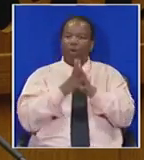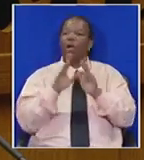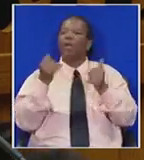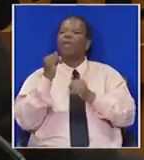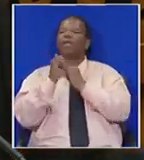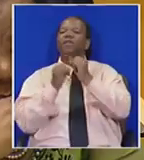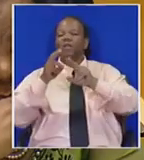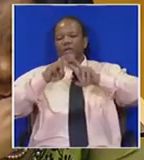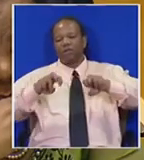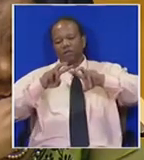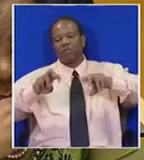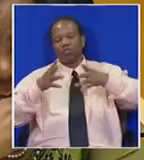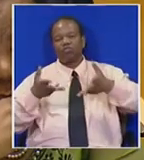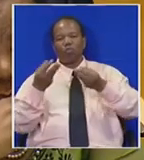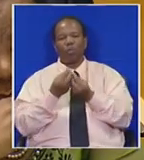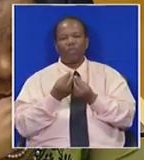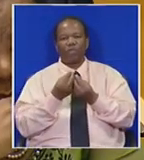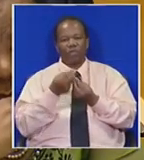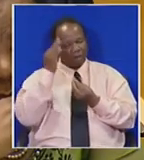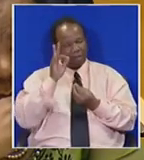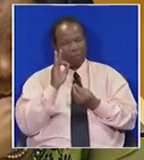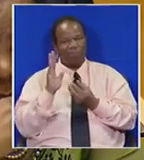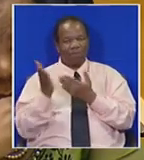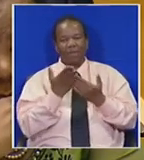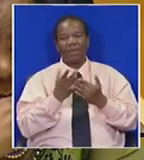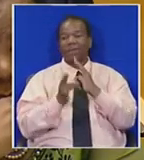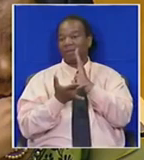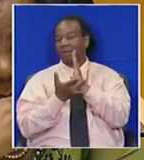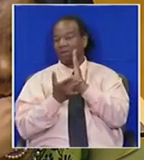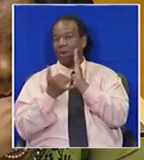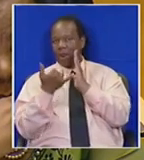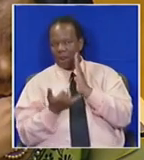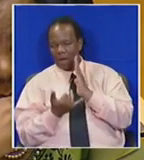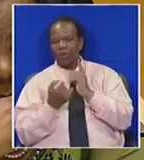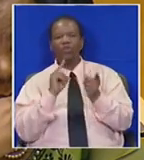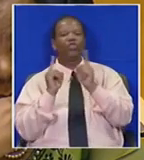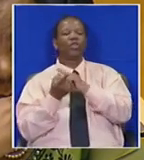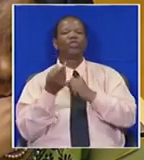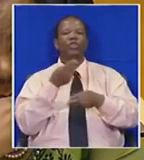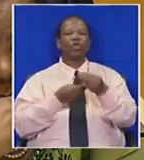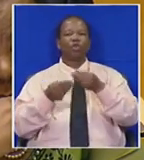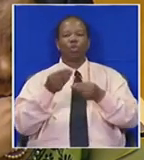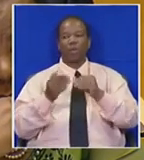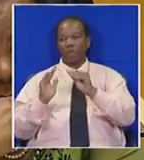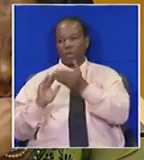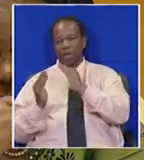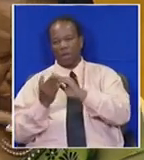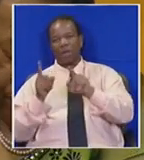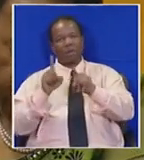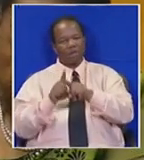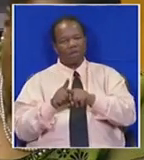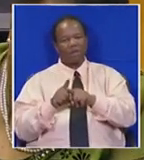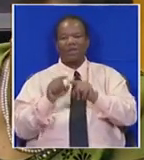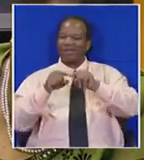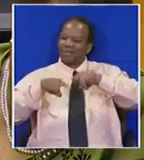institutions. Honorable members, technology is changing economies and societies in deep and fundamental